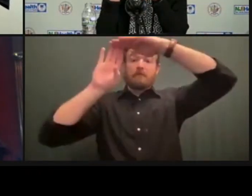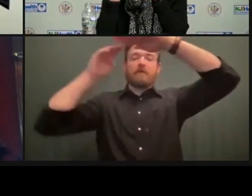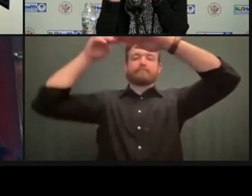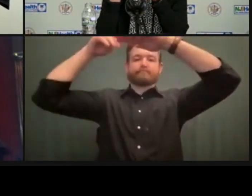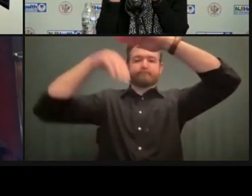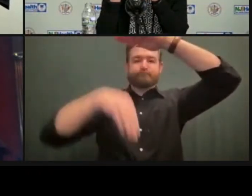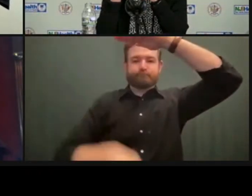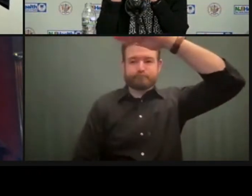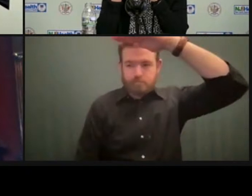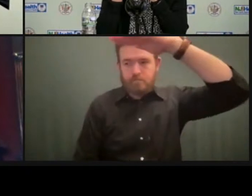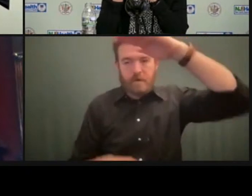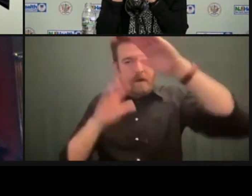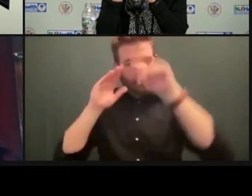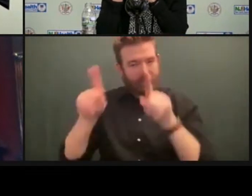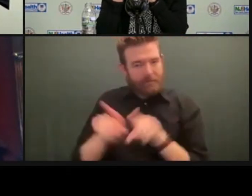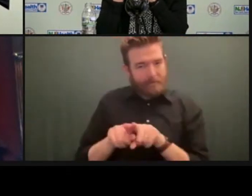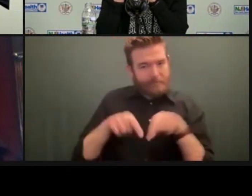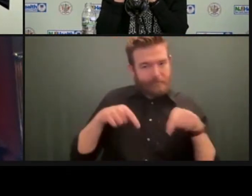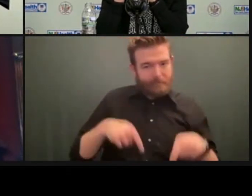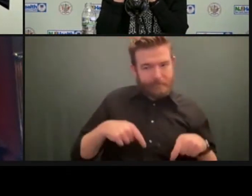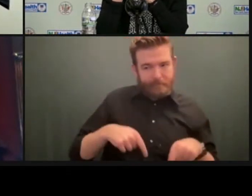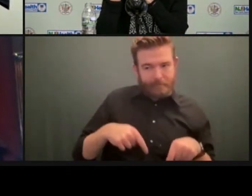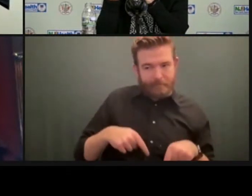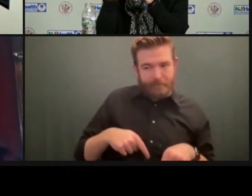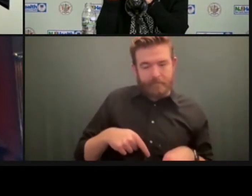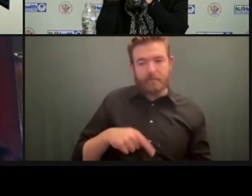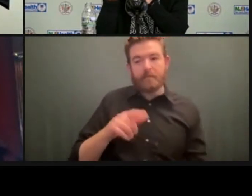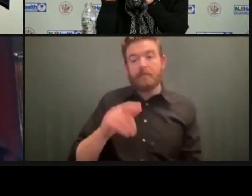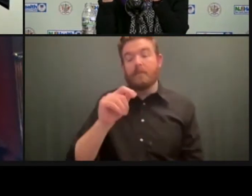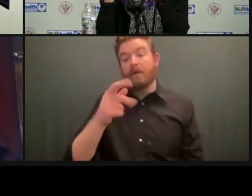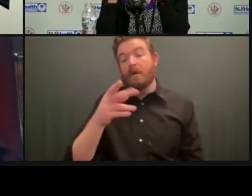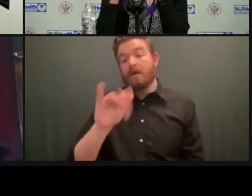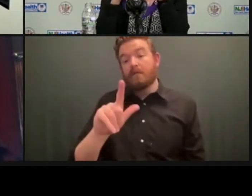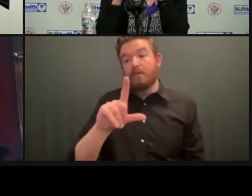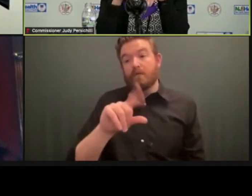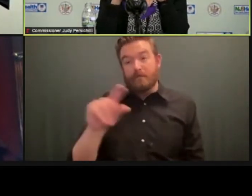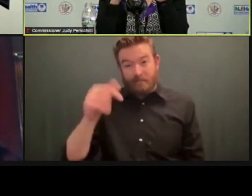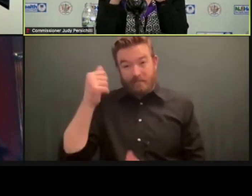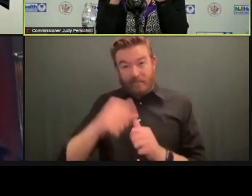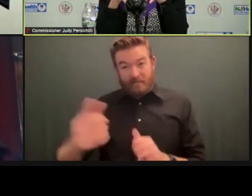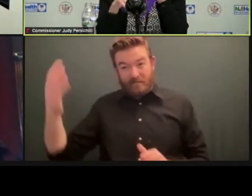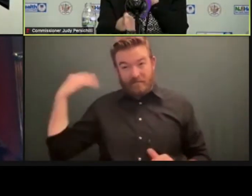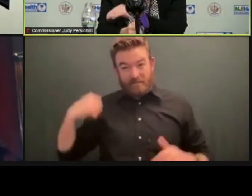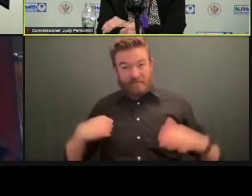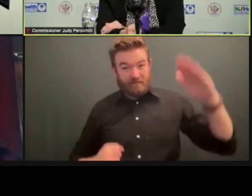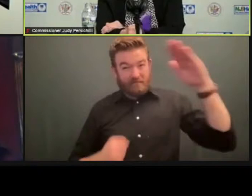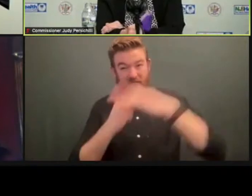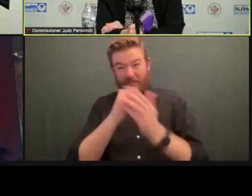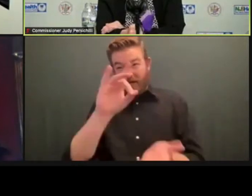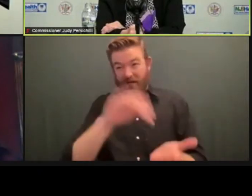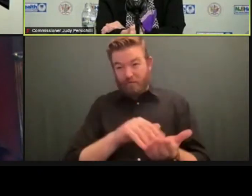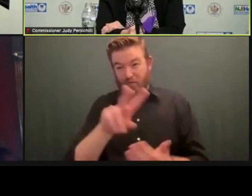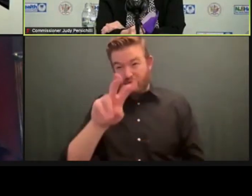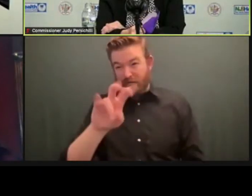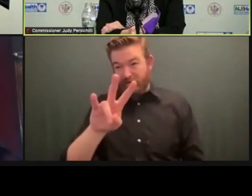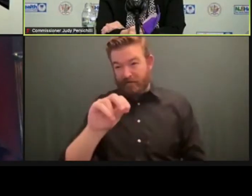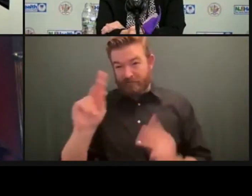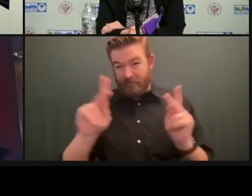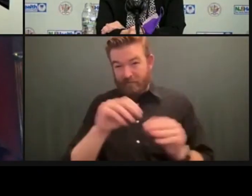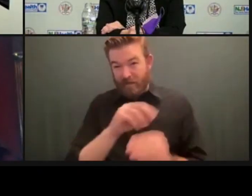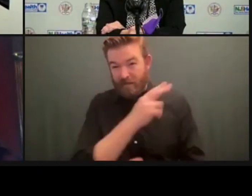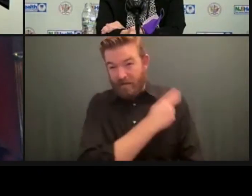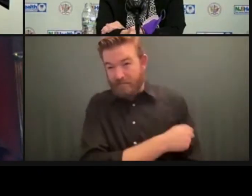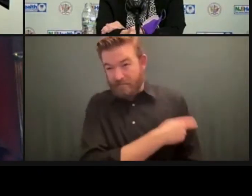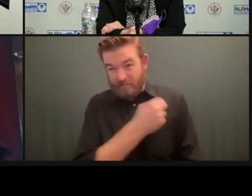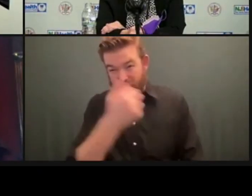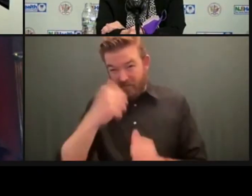April of 2020, just to remind folks, 8,270 total beds. And again, the